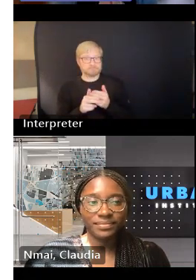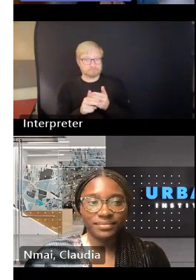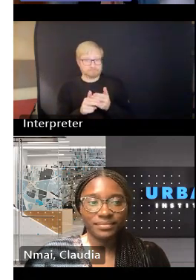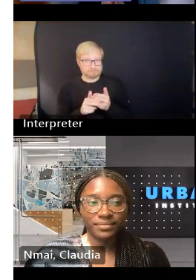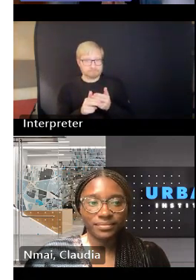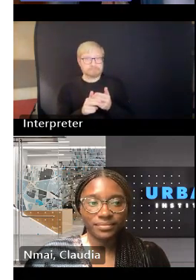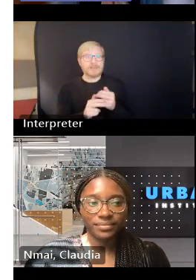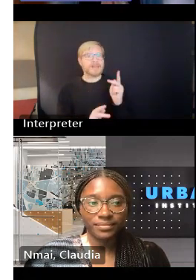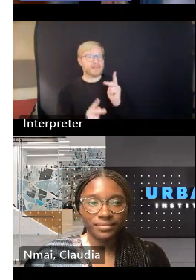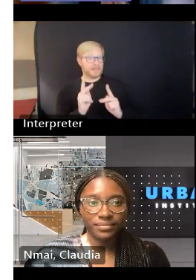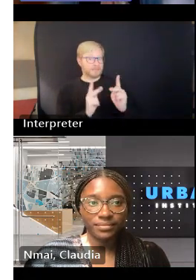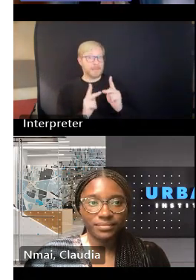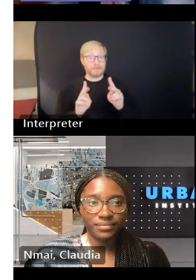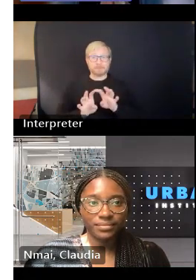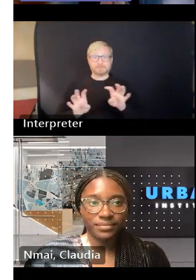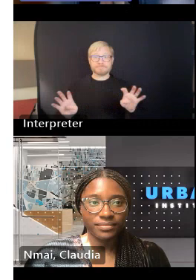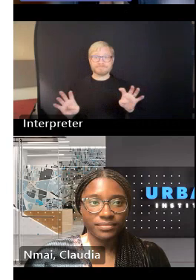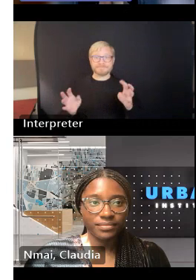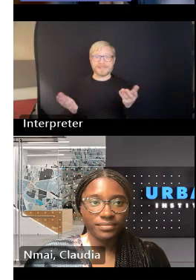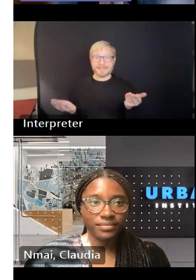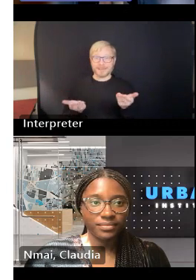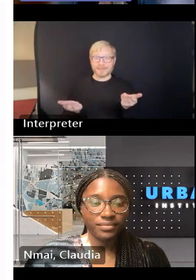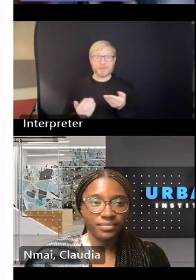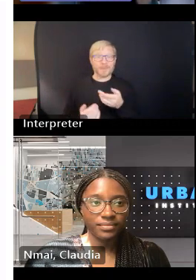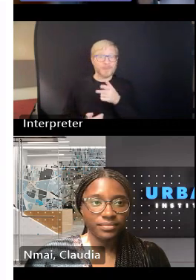hear from today.